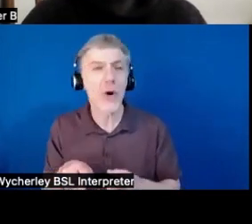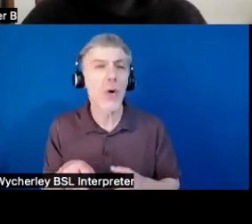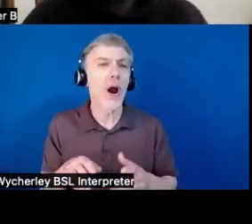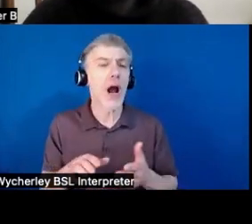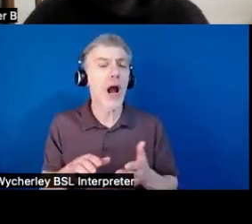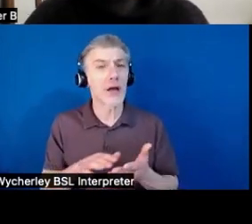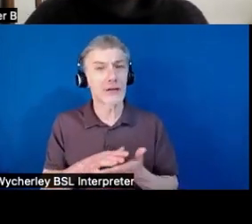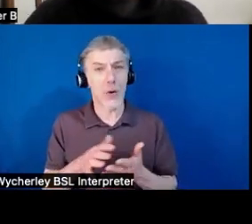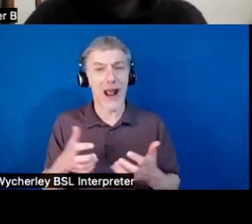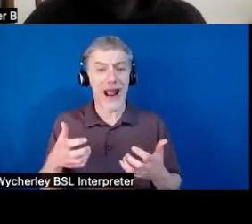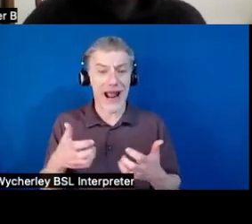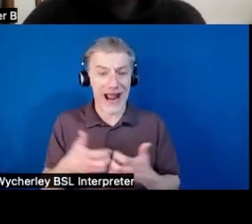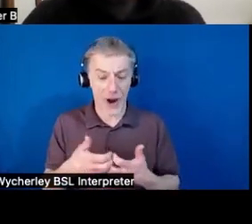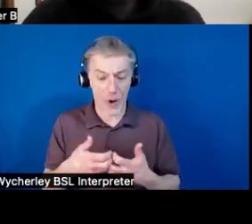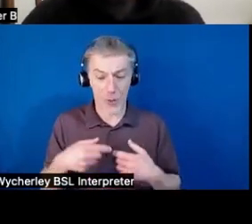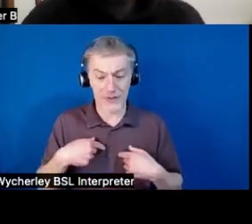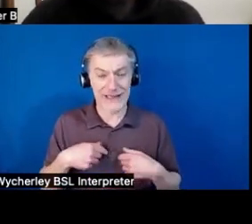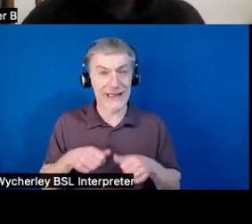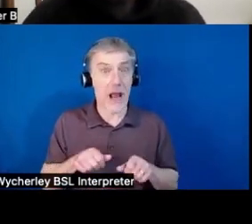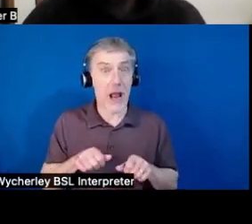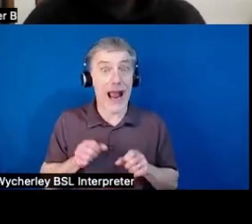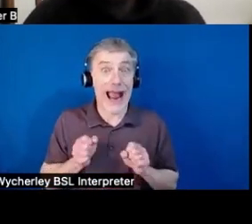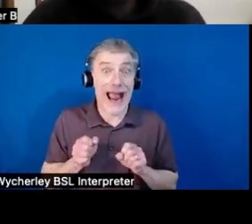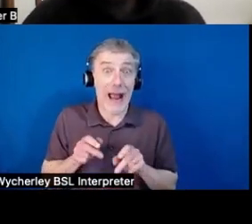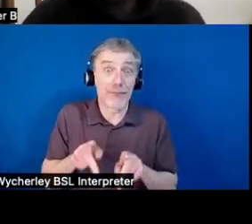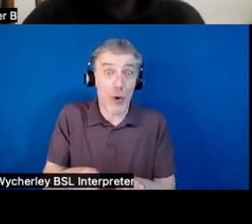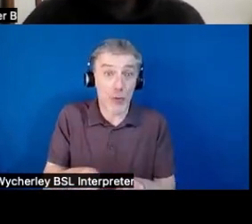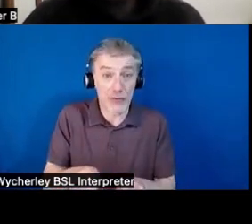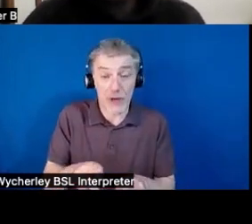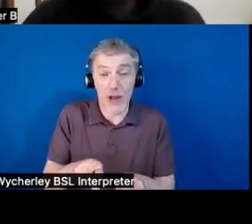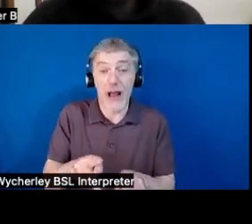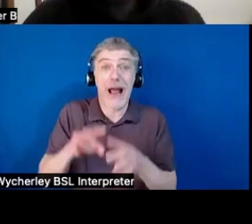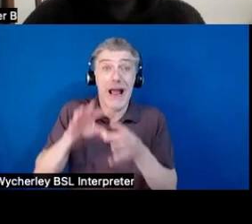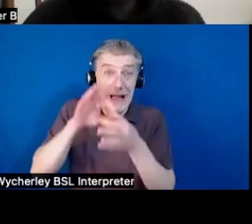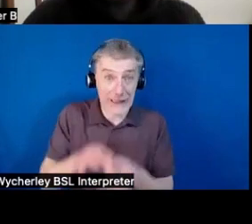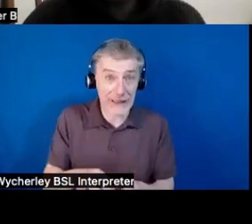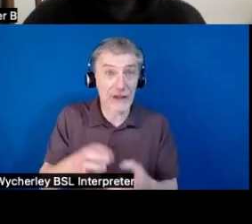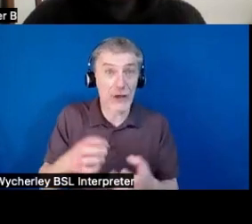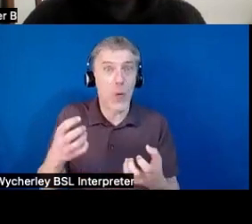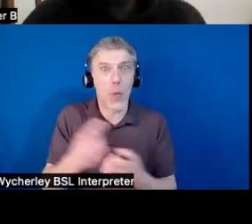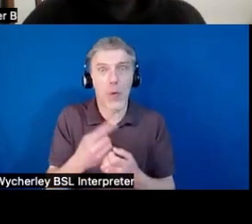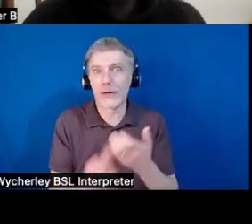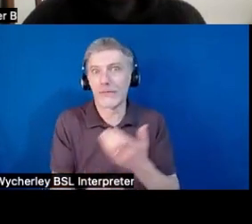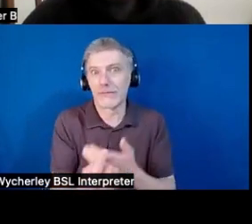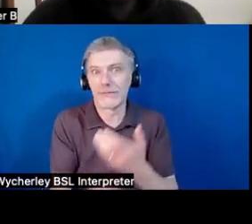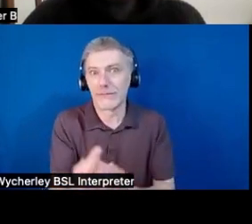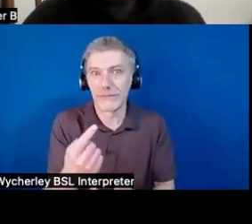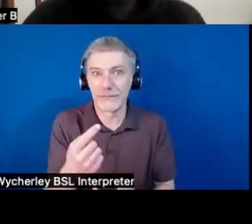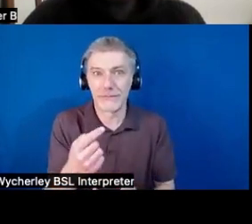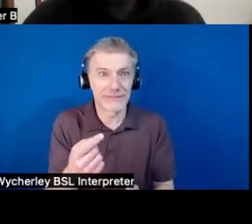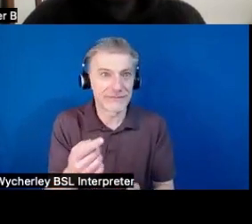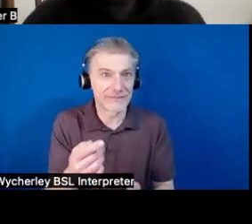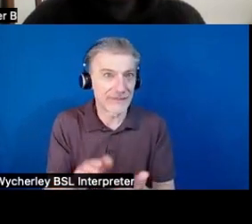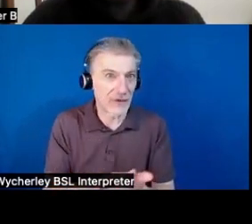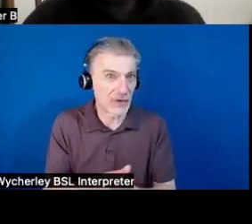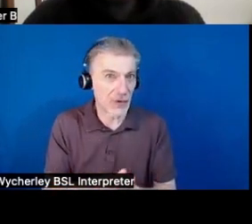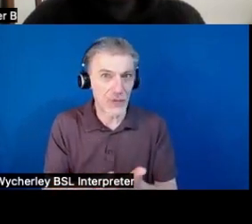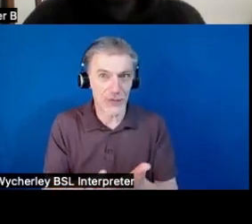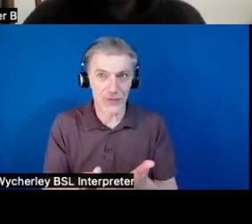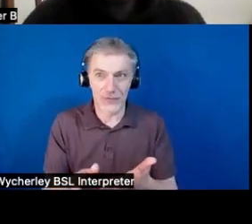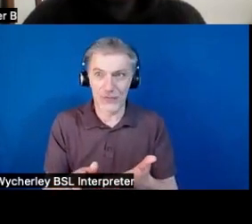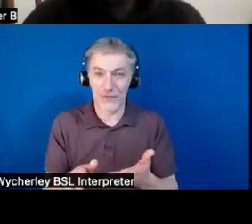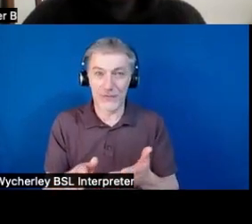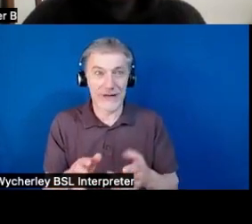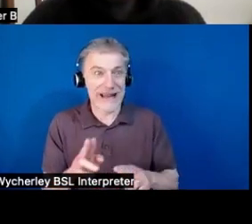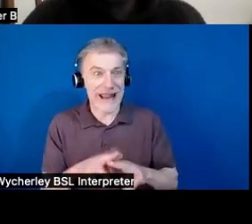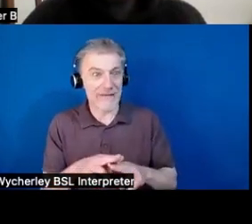of making, and how fragmentation might reflect this idea of committing to shifting material arrangements. Does this kind